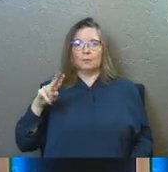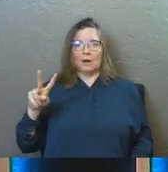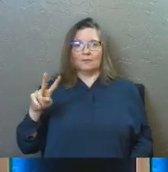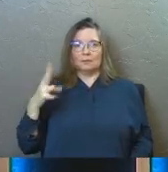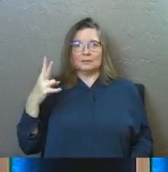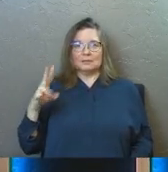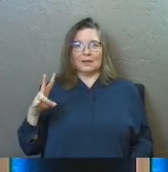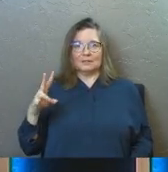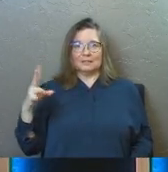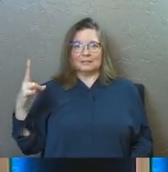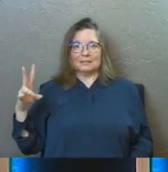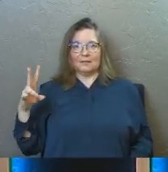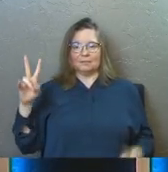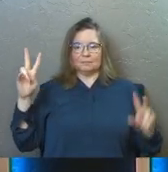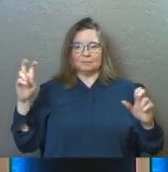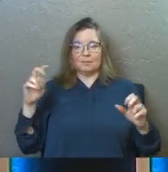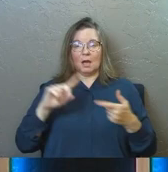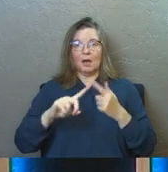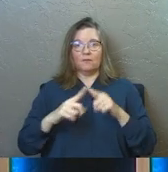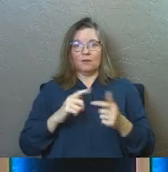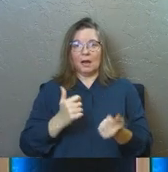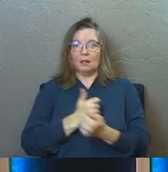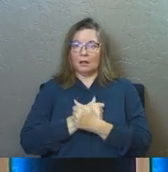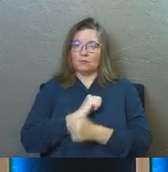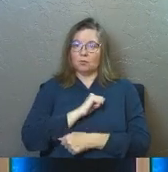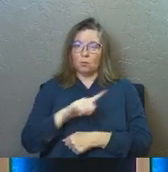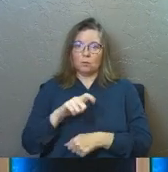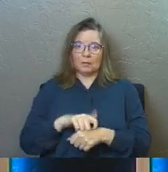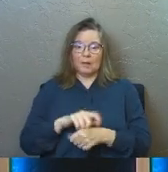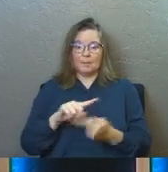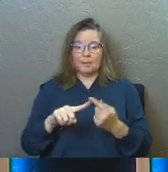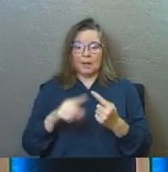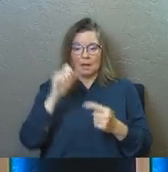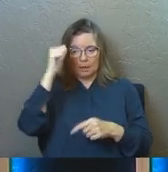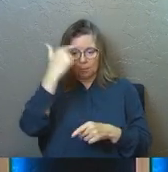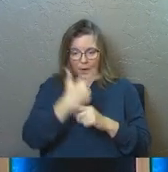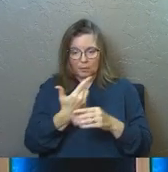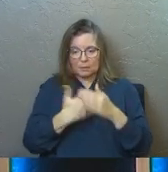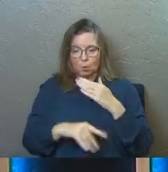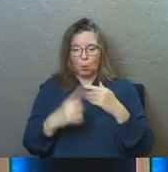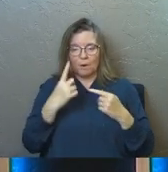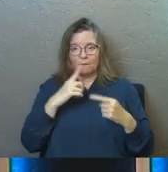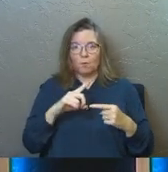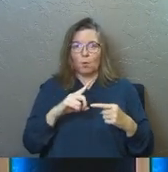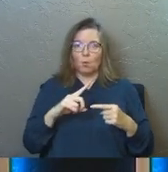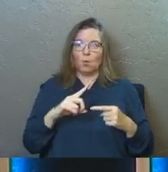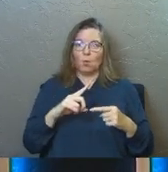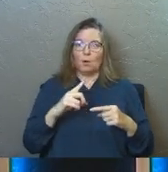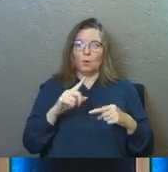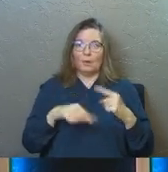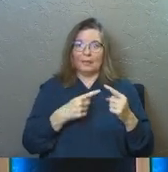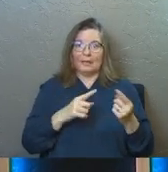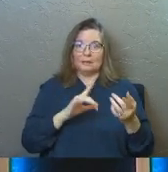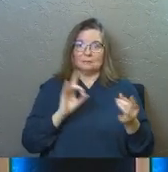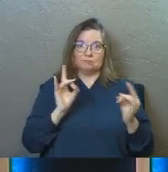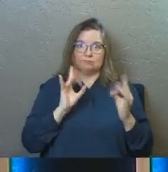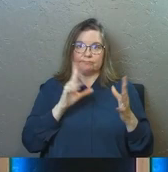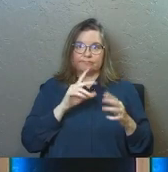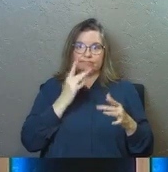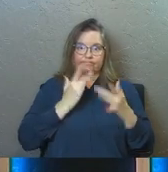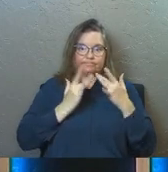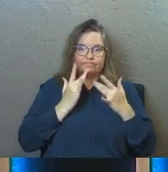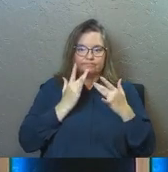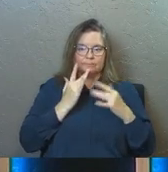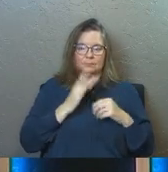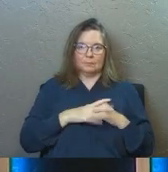17:17, a friend loves at all times and a brother is born for adversity. We need Jonathans. We need people that when the going gets tough, they don't get